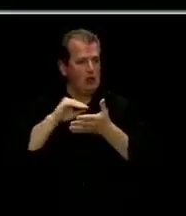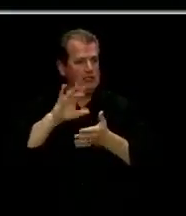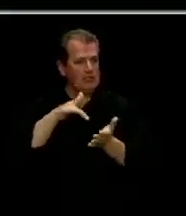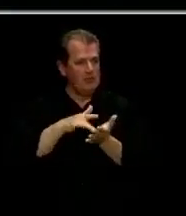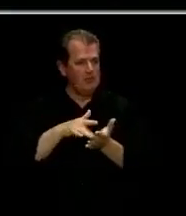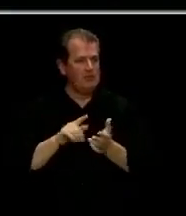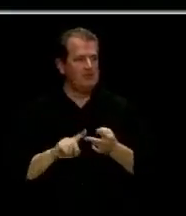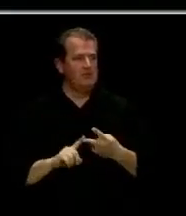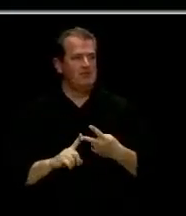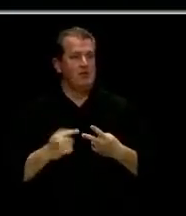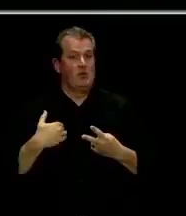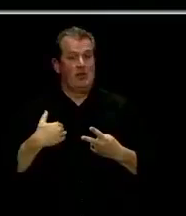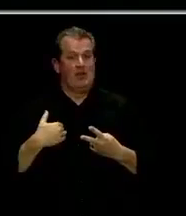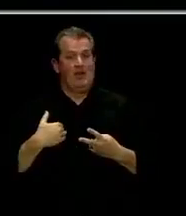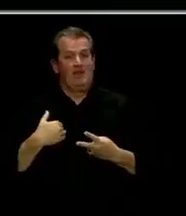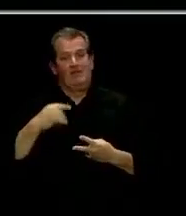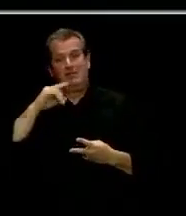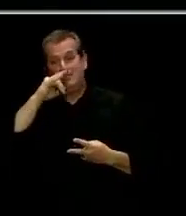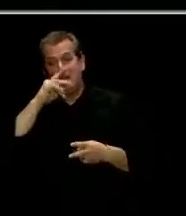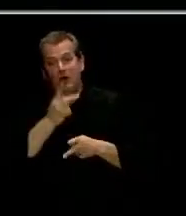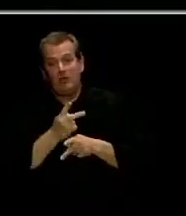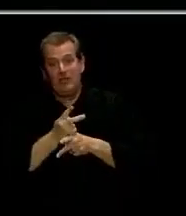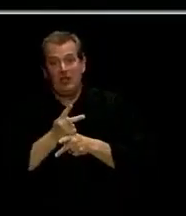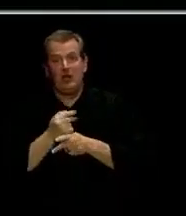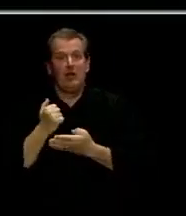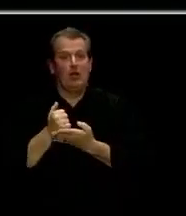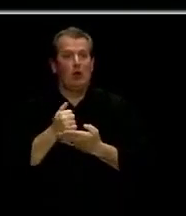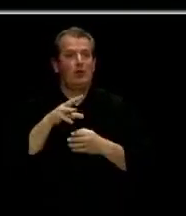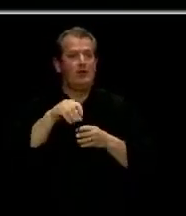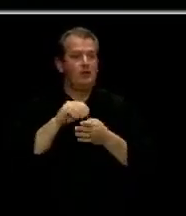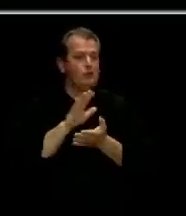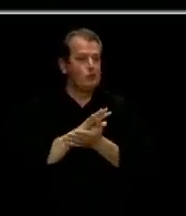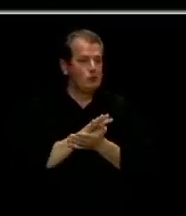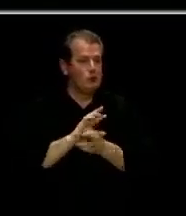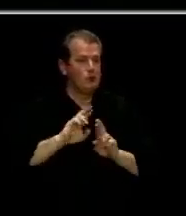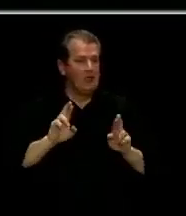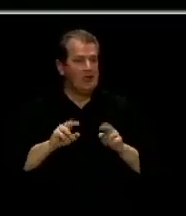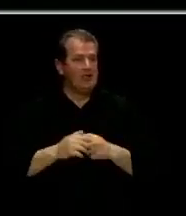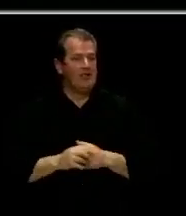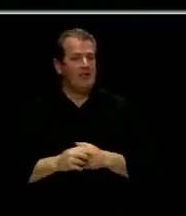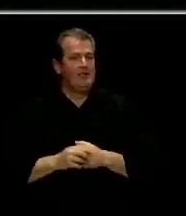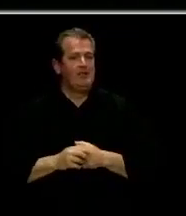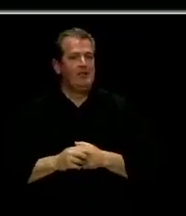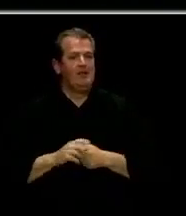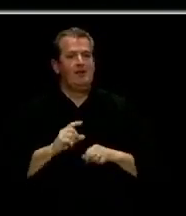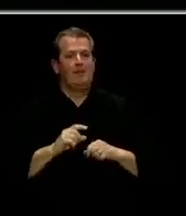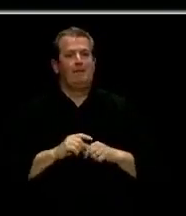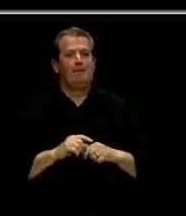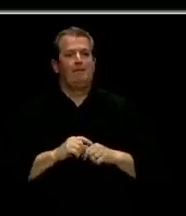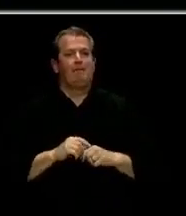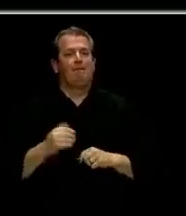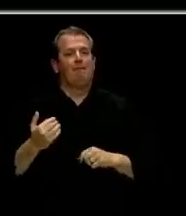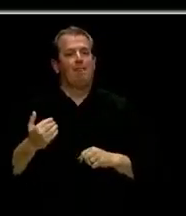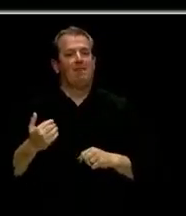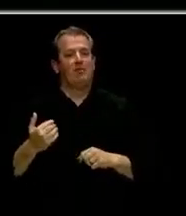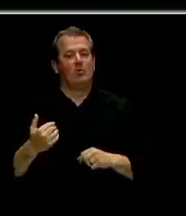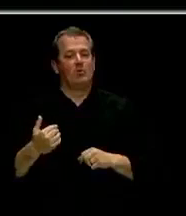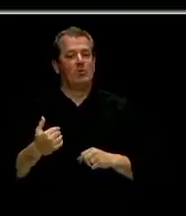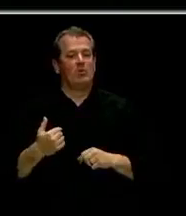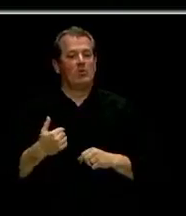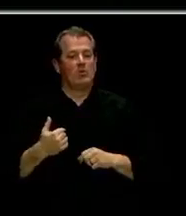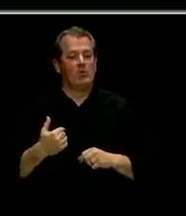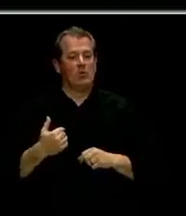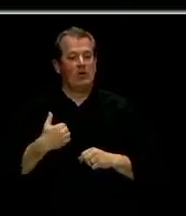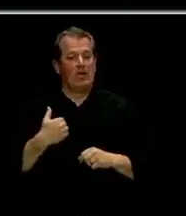got subsidized child care program through the school readiness program from birth all the way through 13. We also have